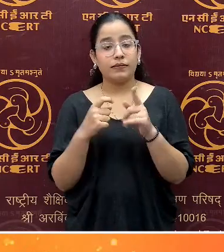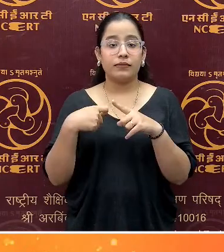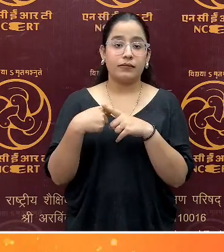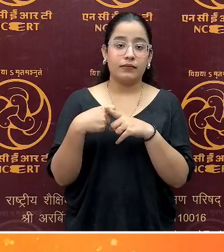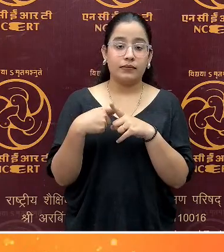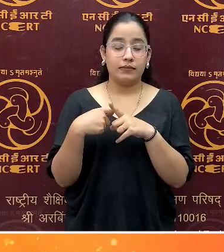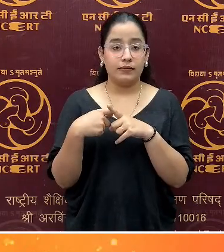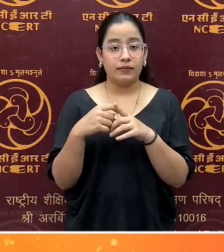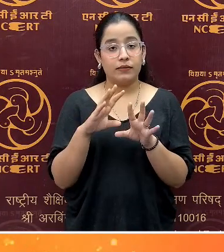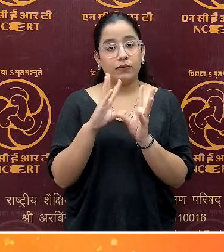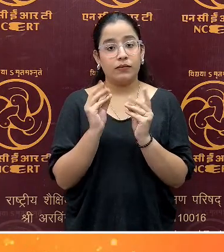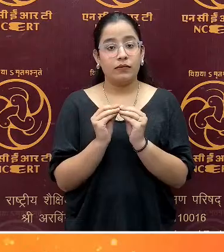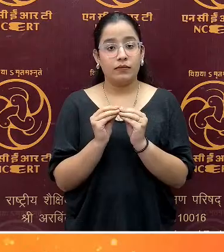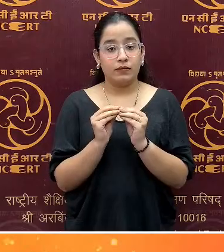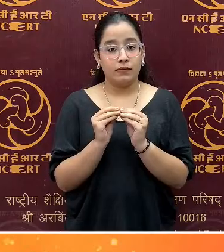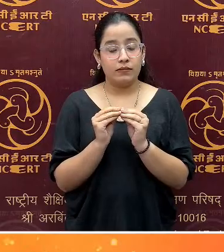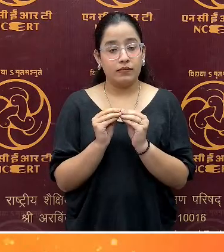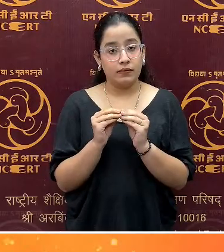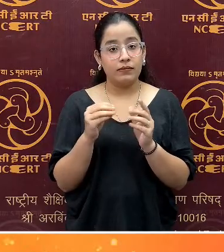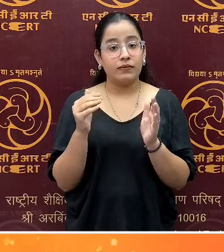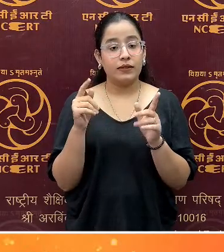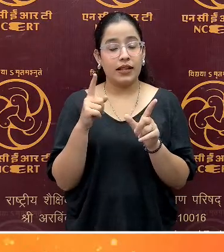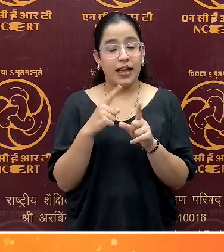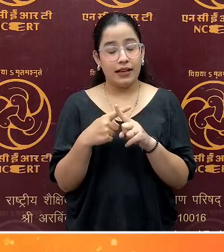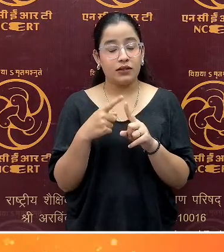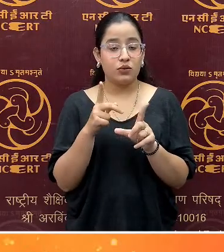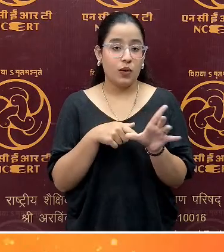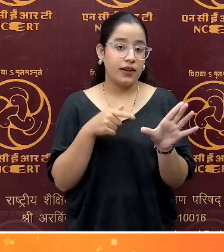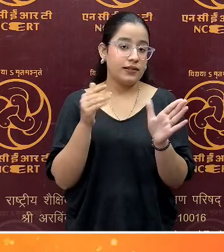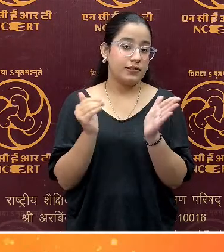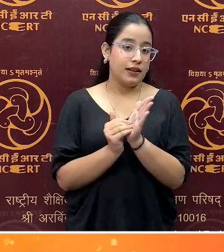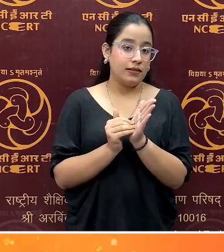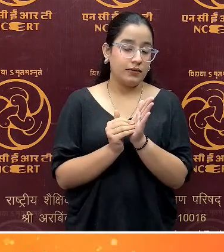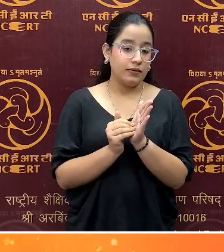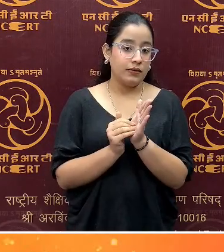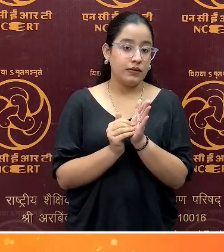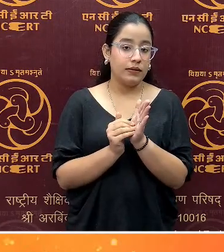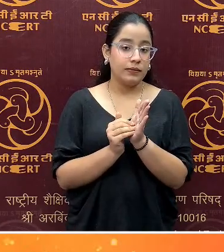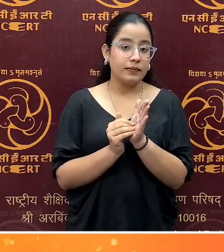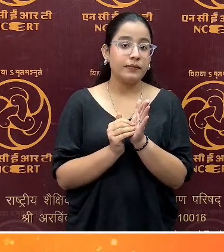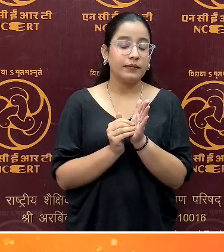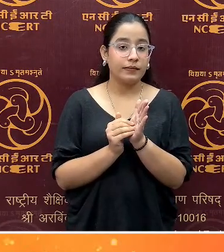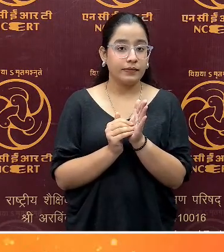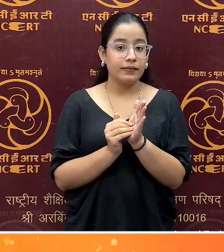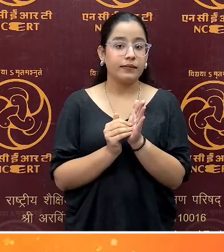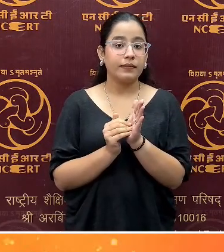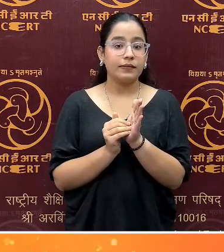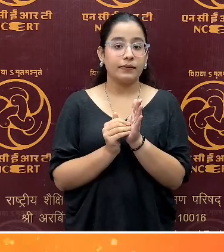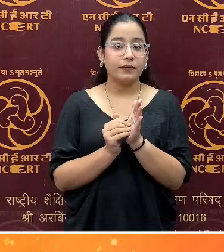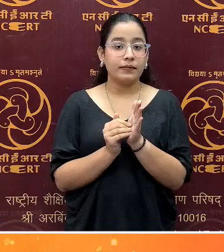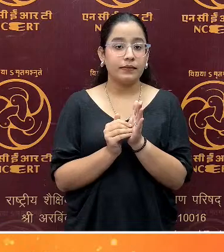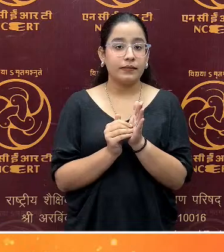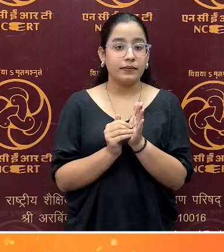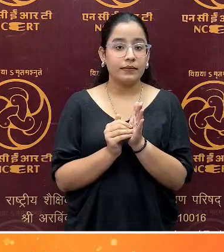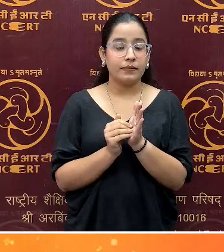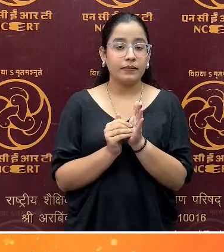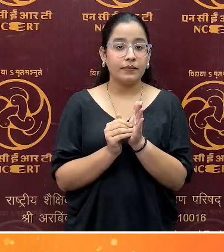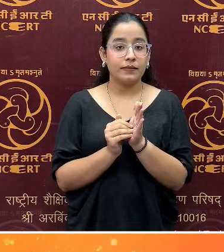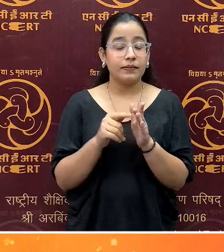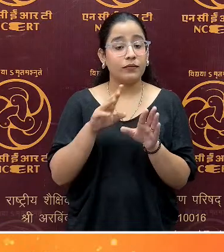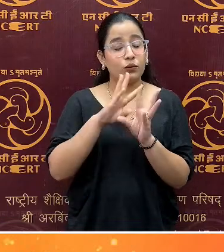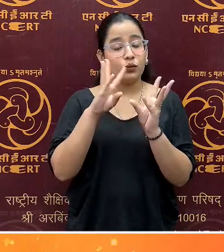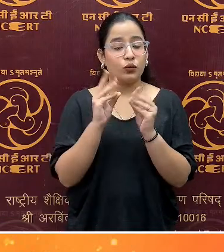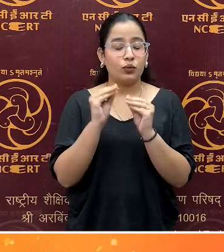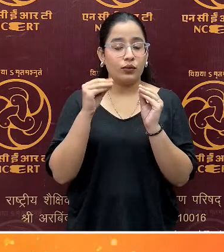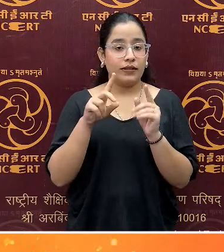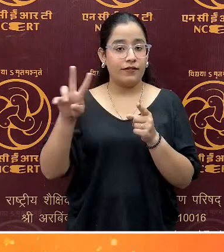expressed it in terms of x, y, z. That is xi plus yj plus zk. So that's